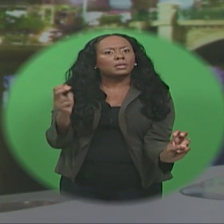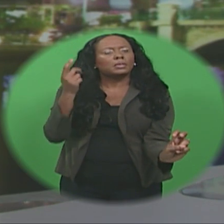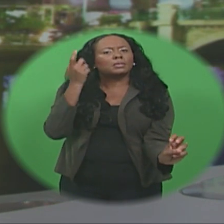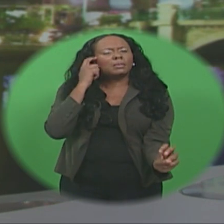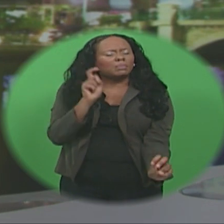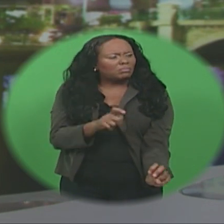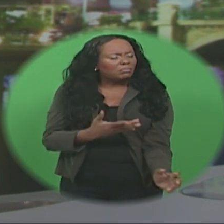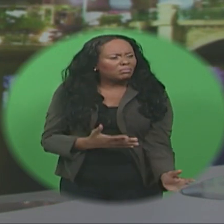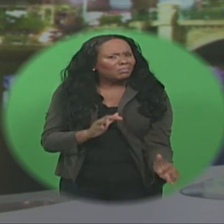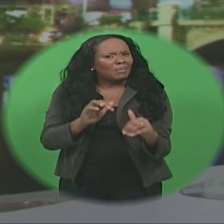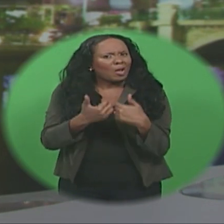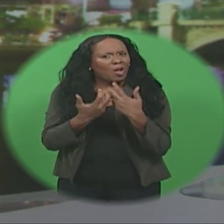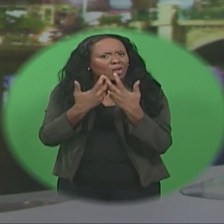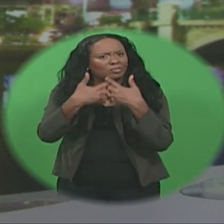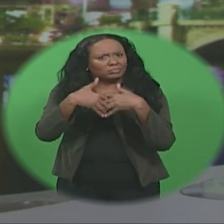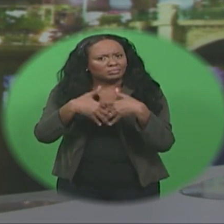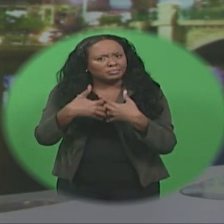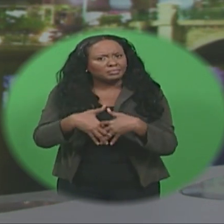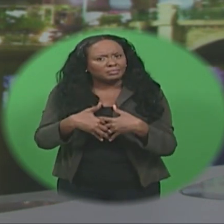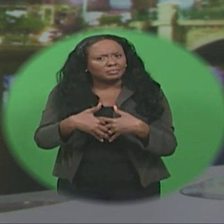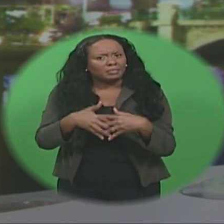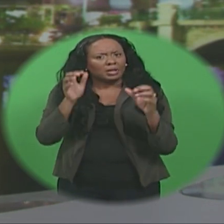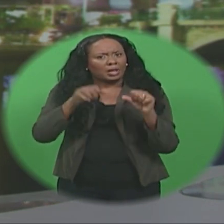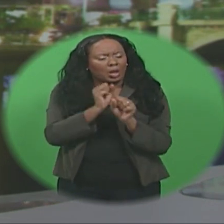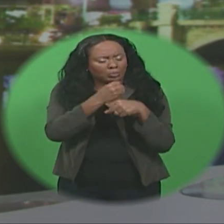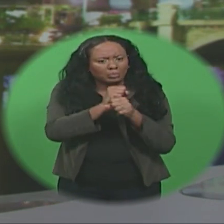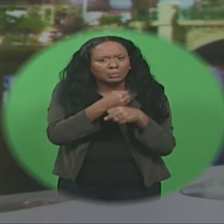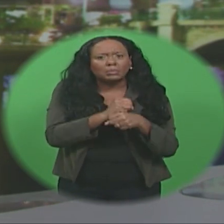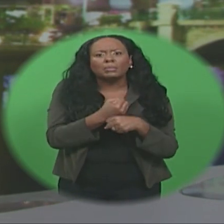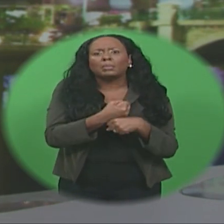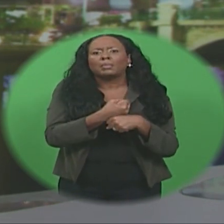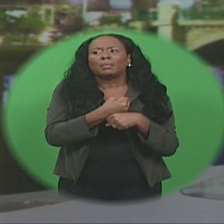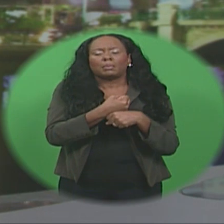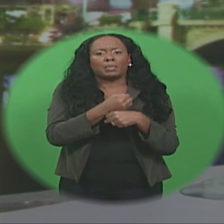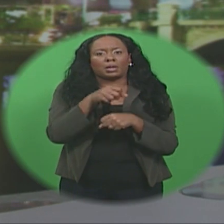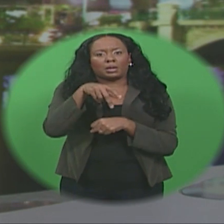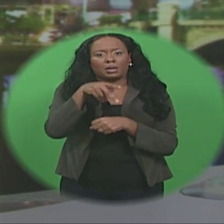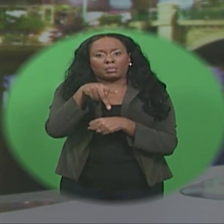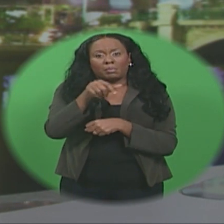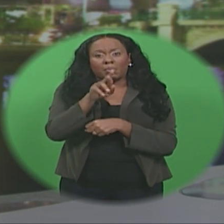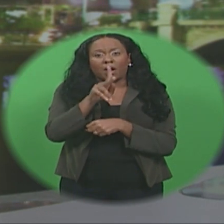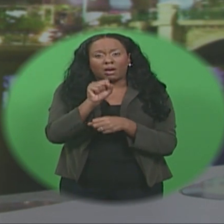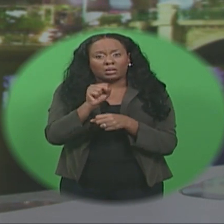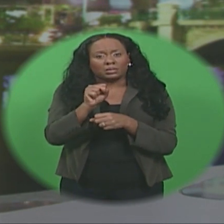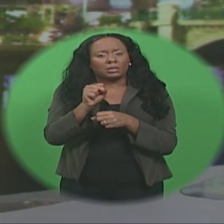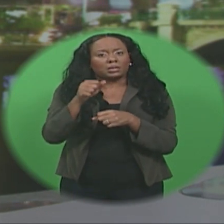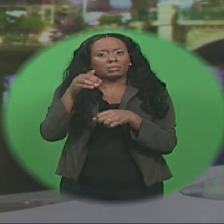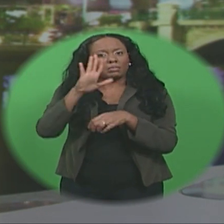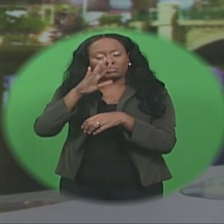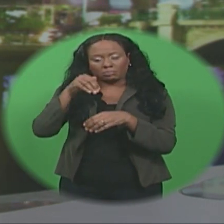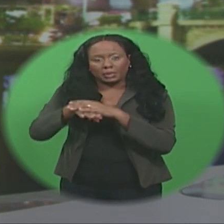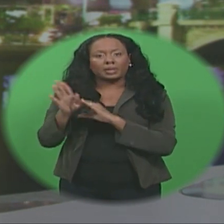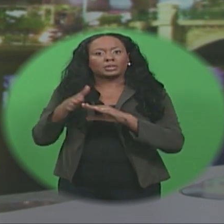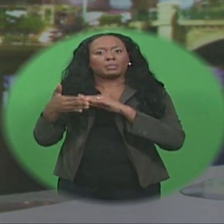determine how a machine that has the capability to manufacture parts for firearms entered the island without a permit. We hear